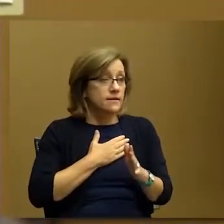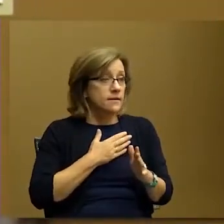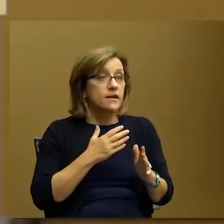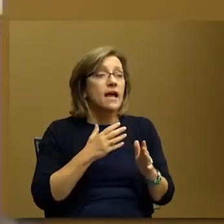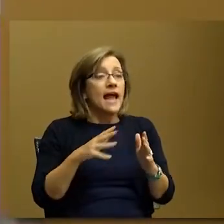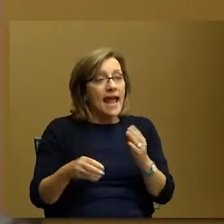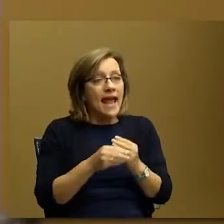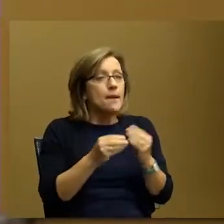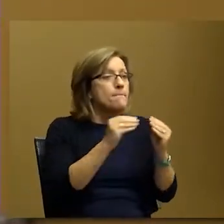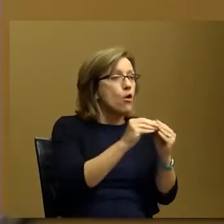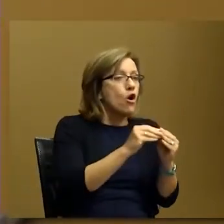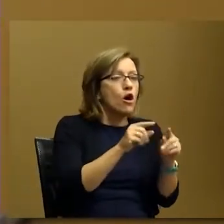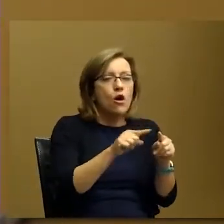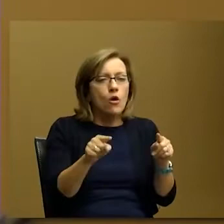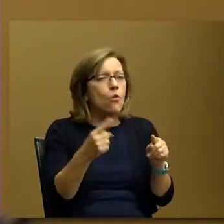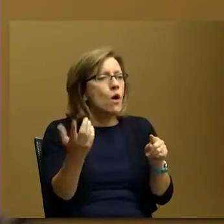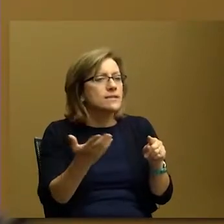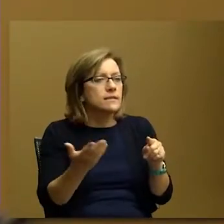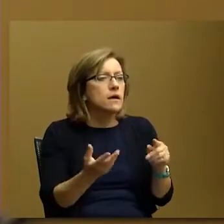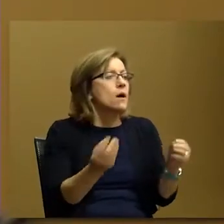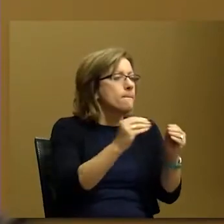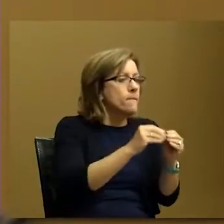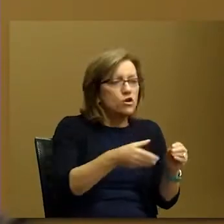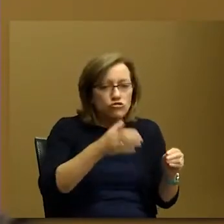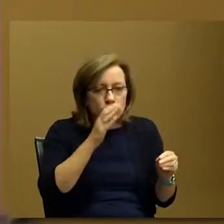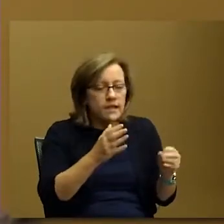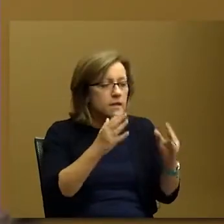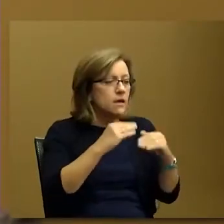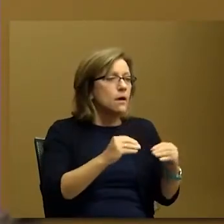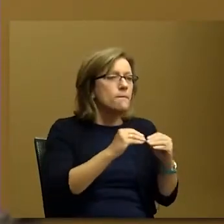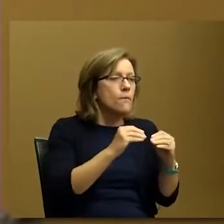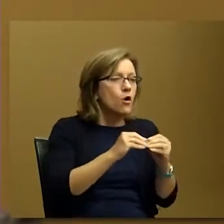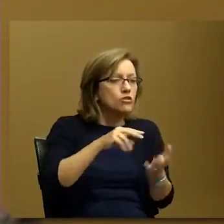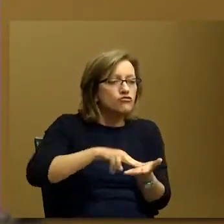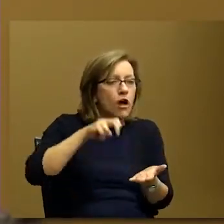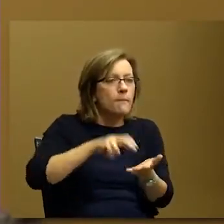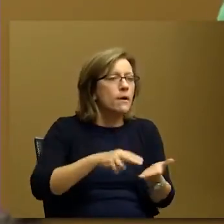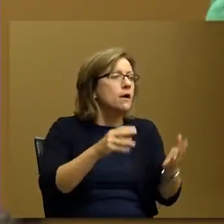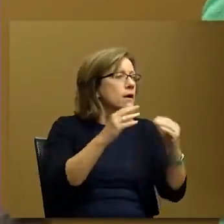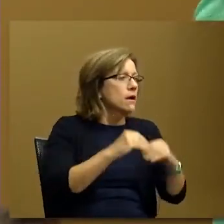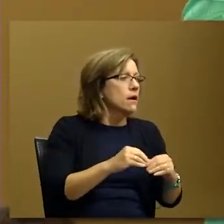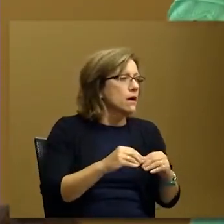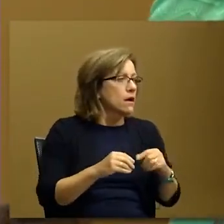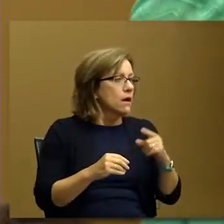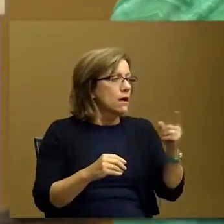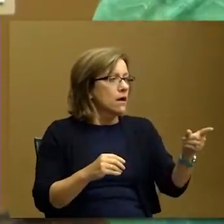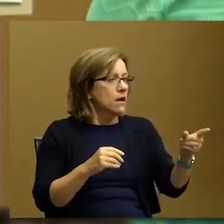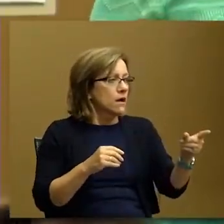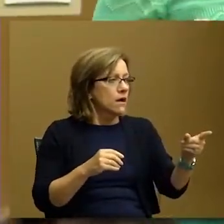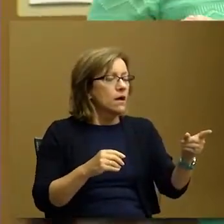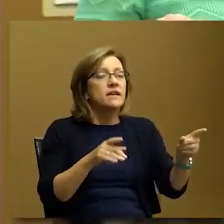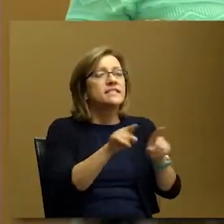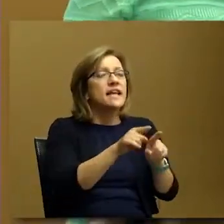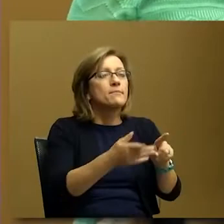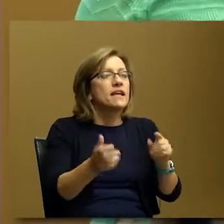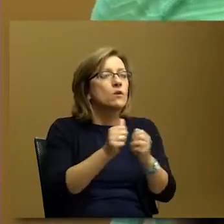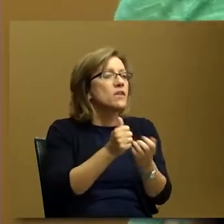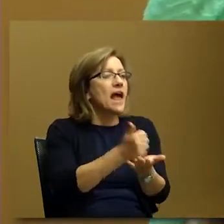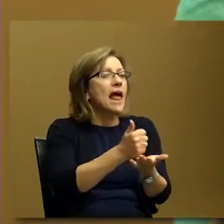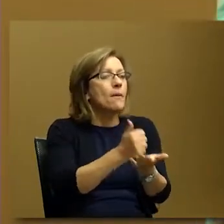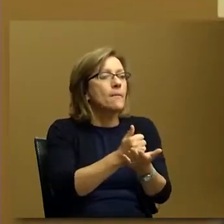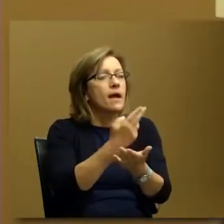drink. More jump, more whatever. Yes, ma'am? Same thing with help.